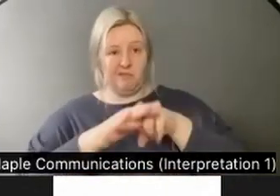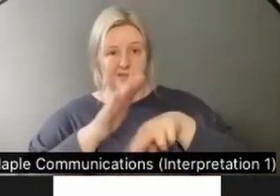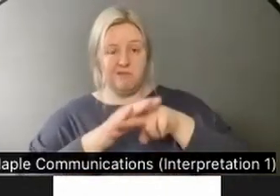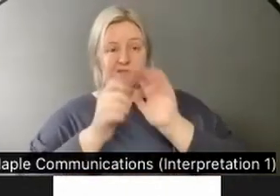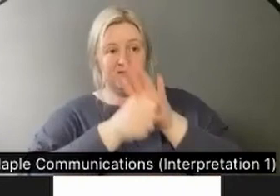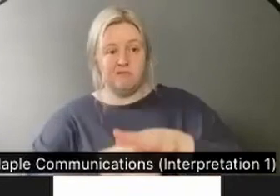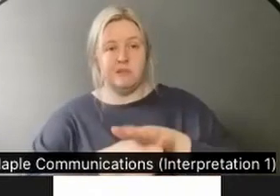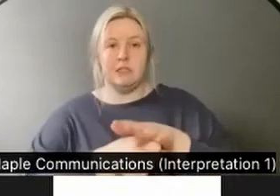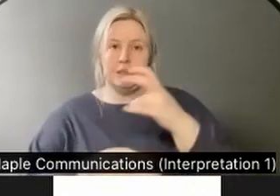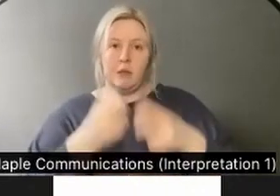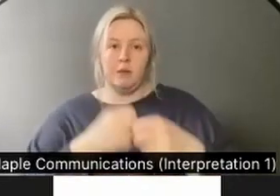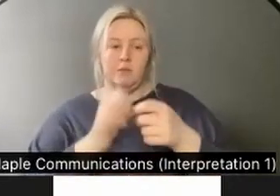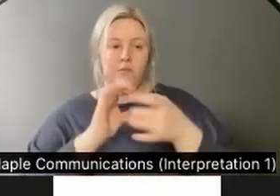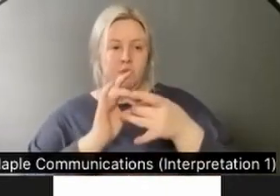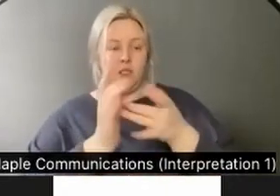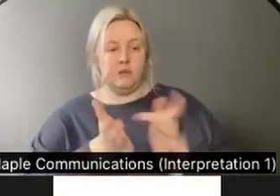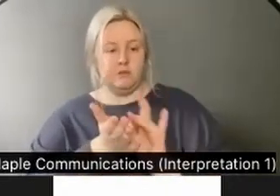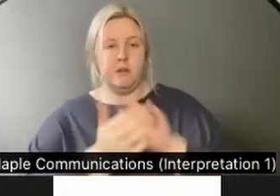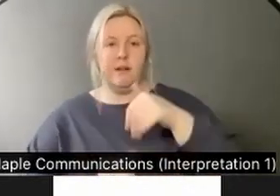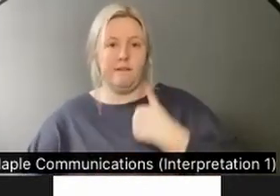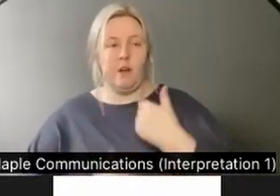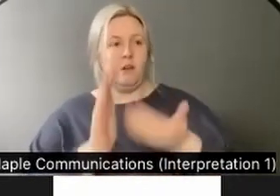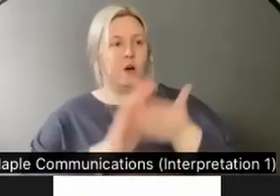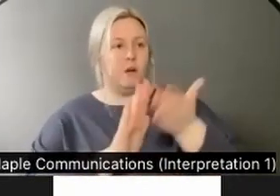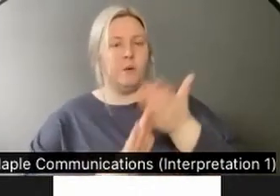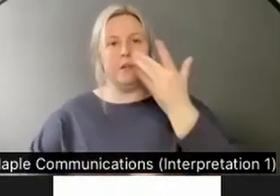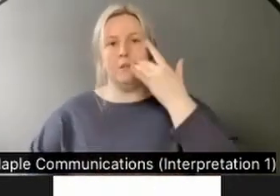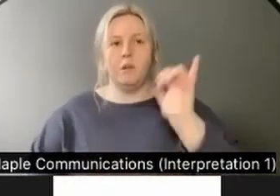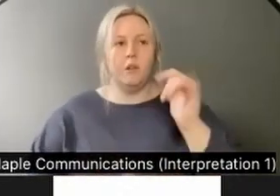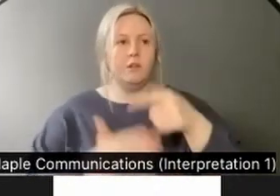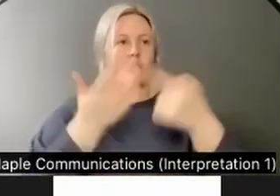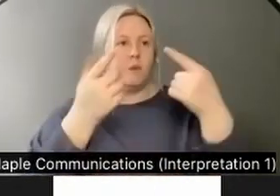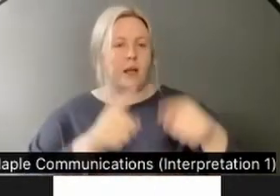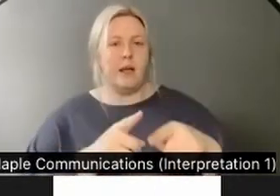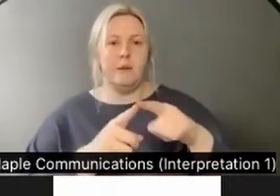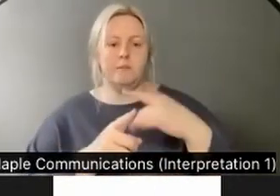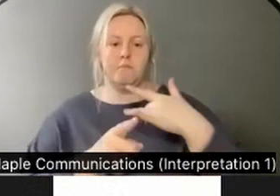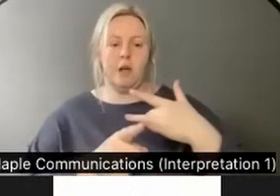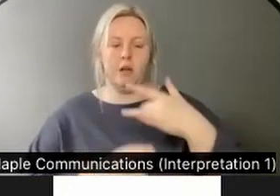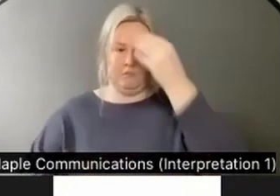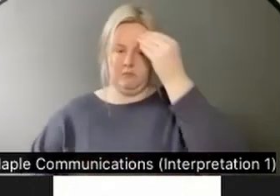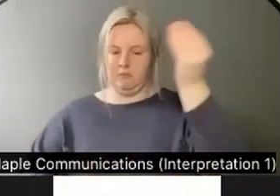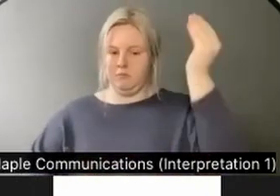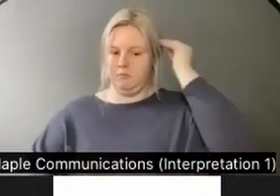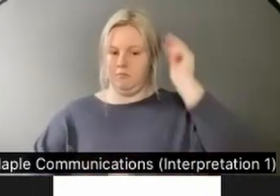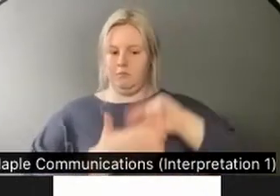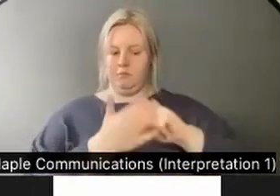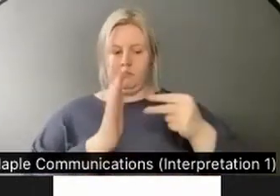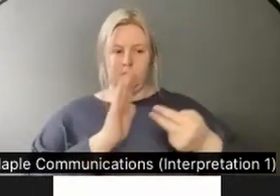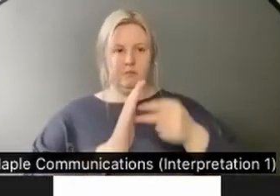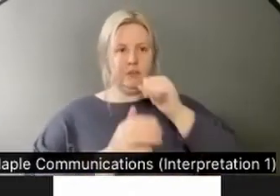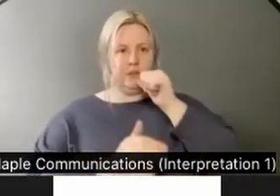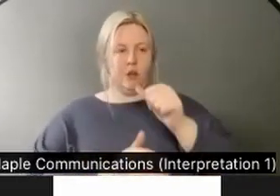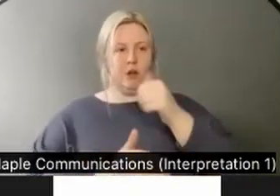because insofar as it operates in the background of their knowledge and expertise, it can actively undermine best